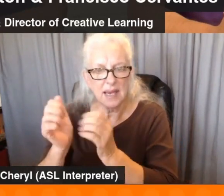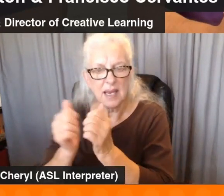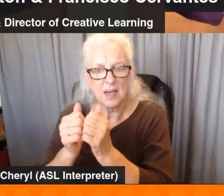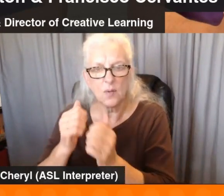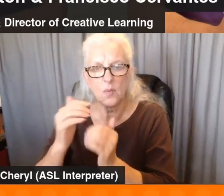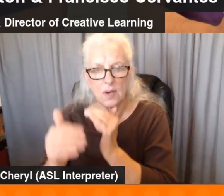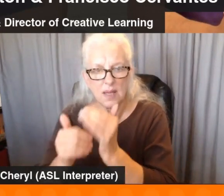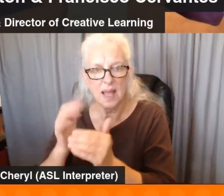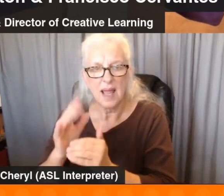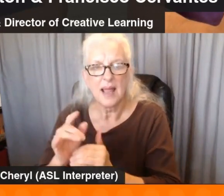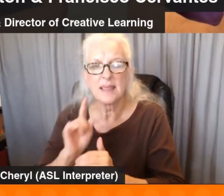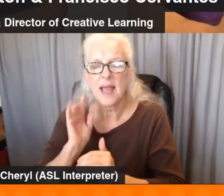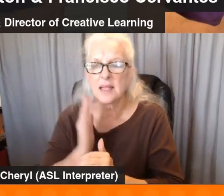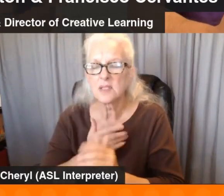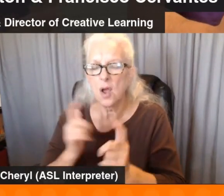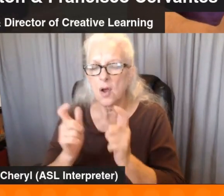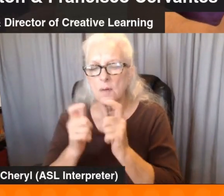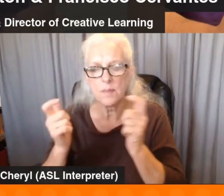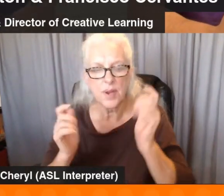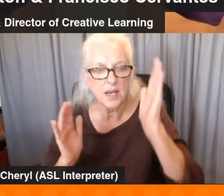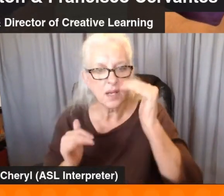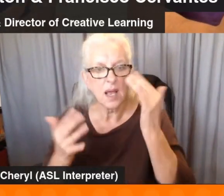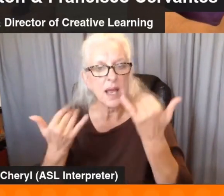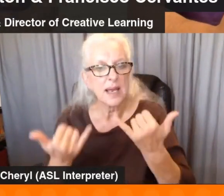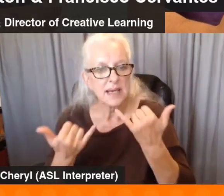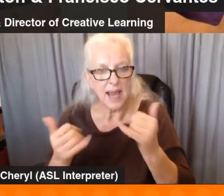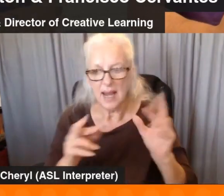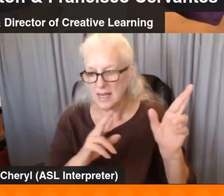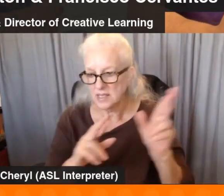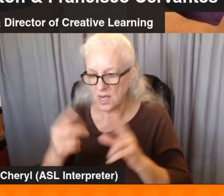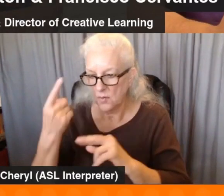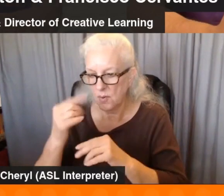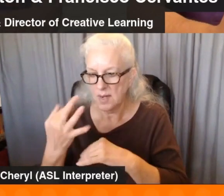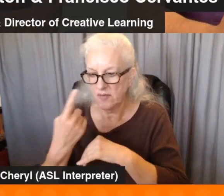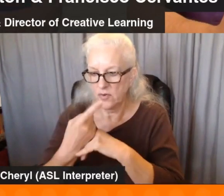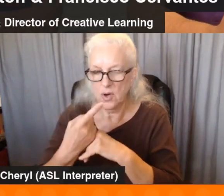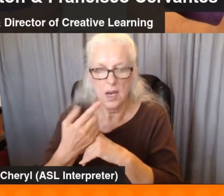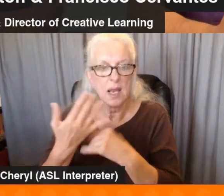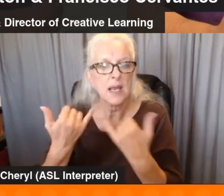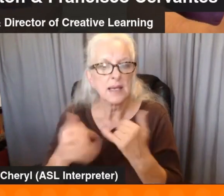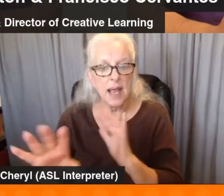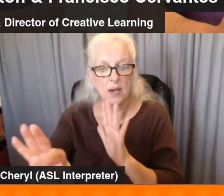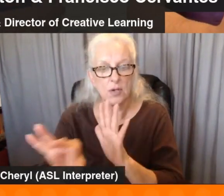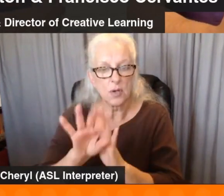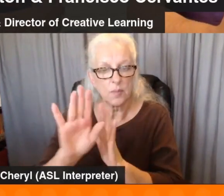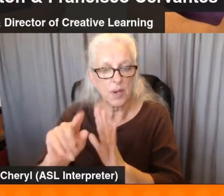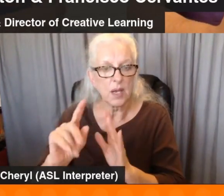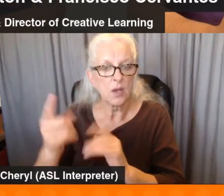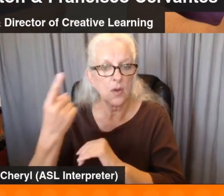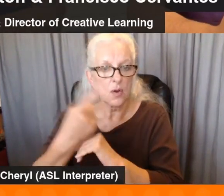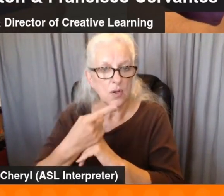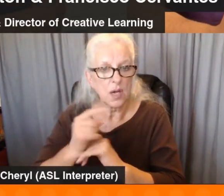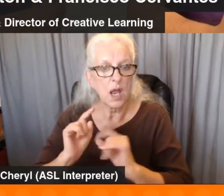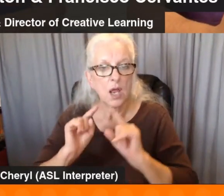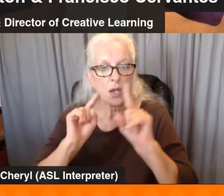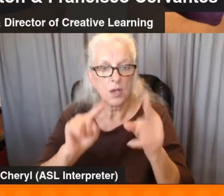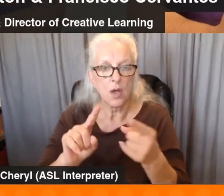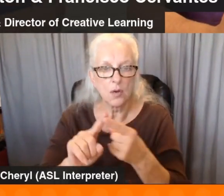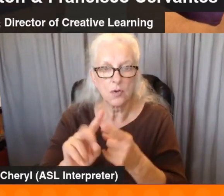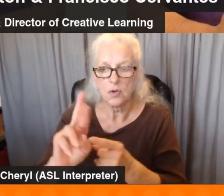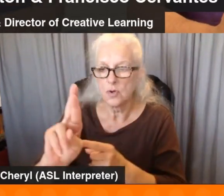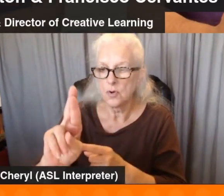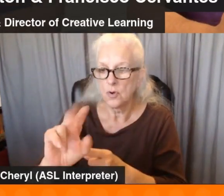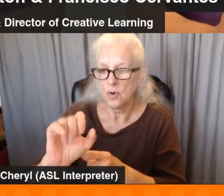That is our biggest hope. Now, let's get ready for the day. To choose your day, go to reception and